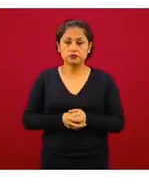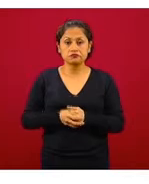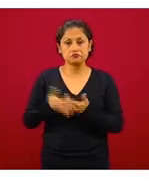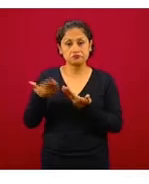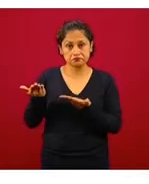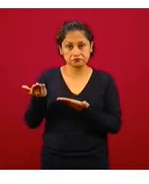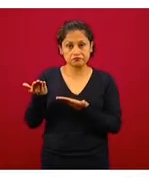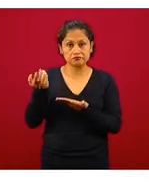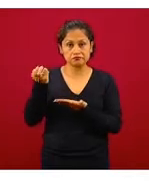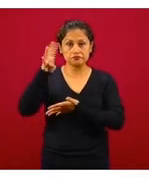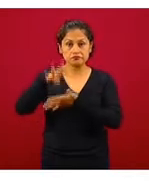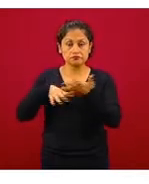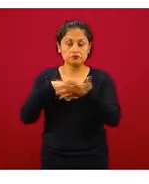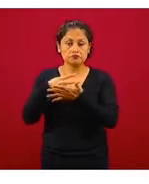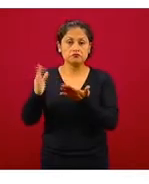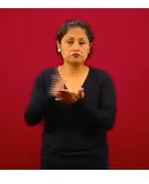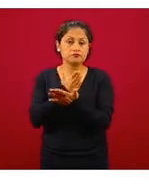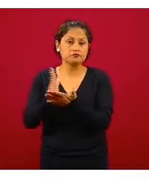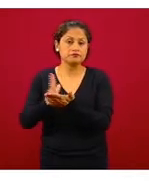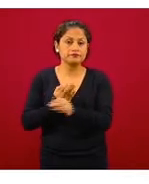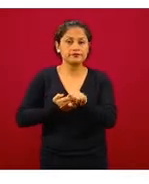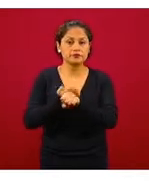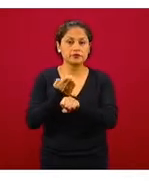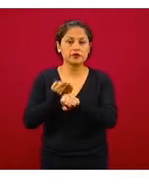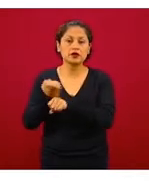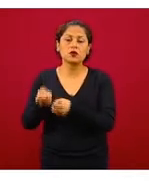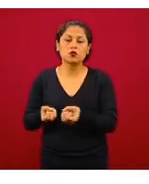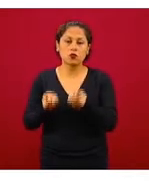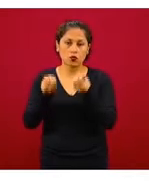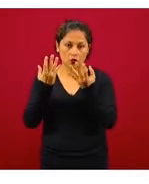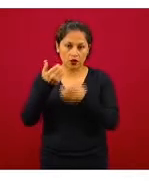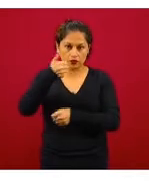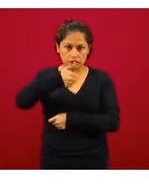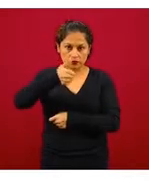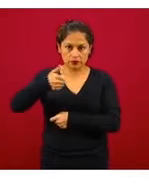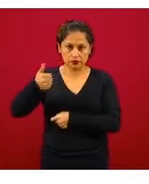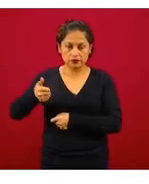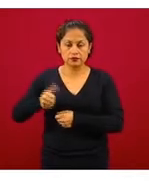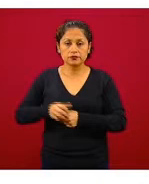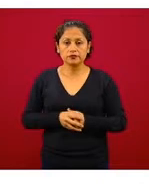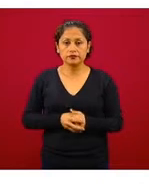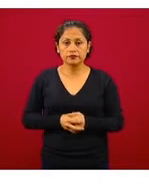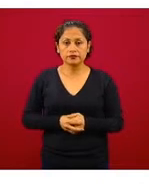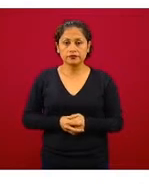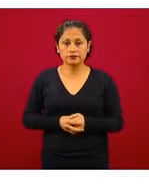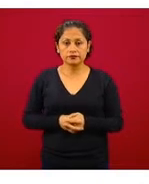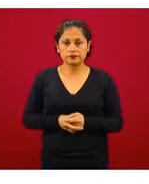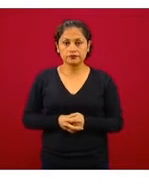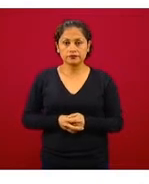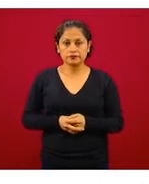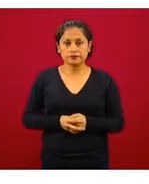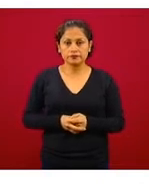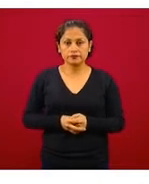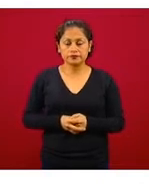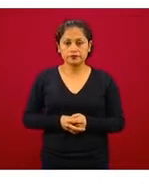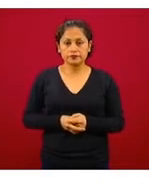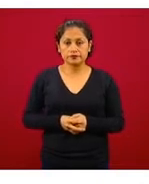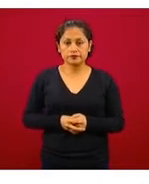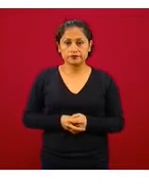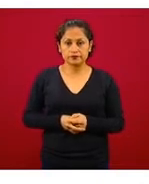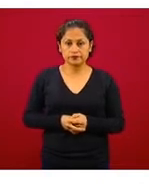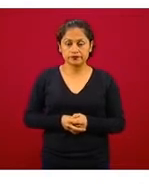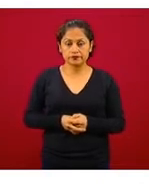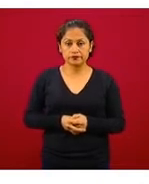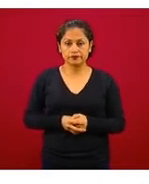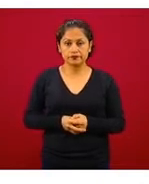que according sigue to gruesamente state también la and frecuencia according to de, the specific profession or de la occupation cantidad that this de person personas, has, you